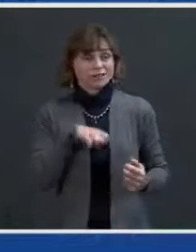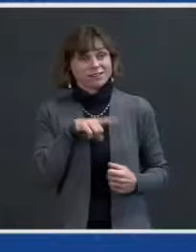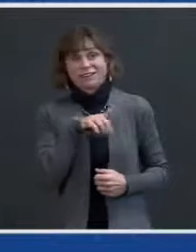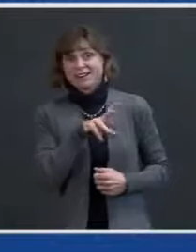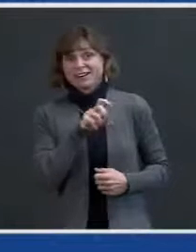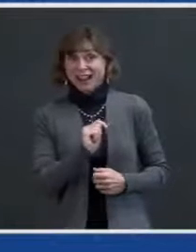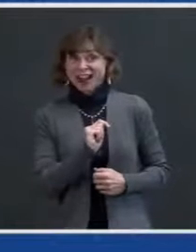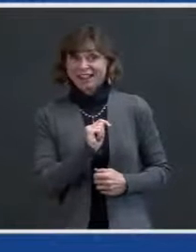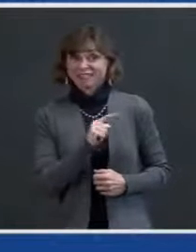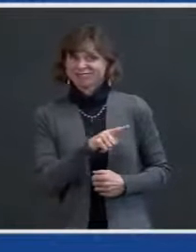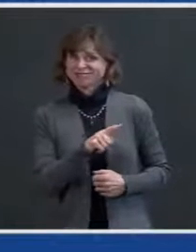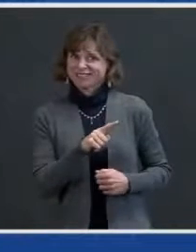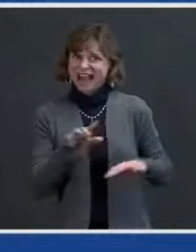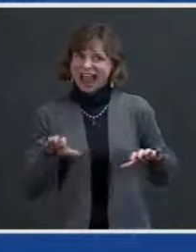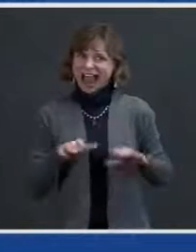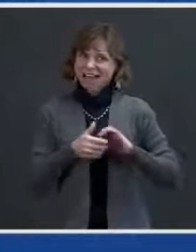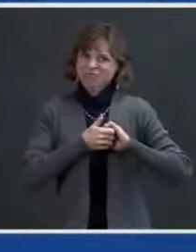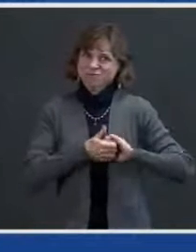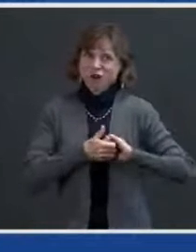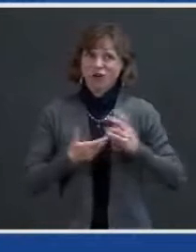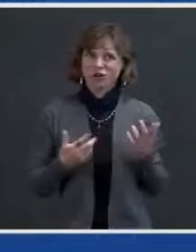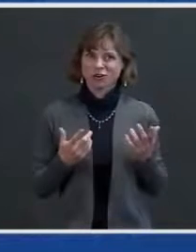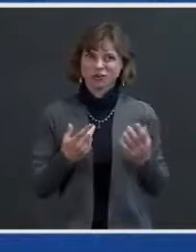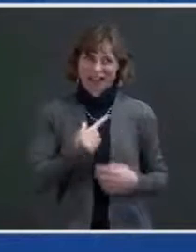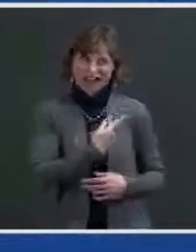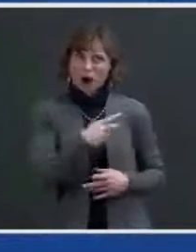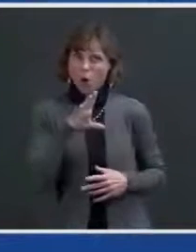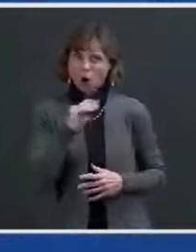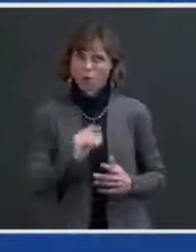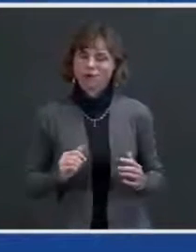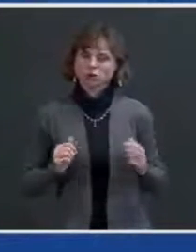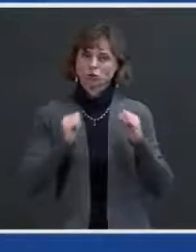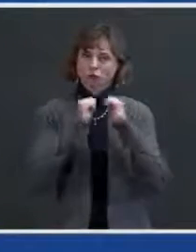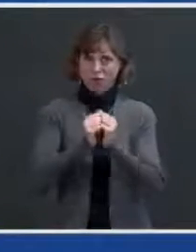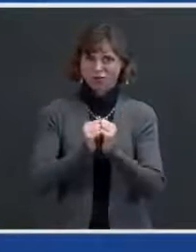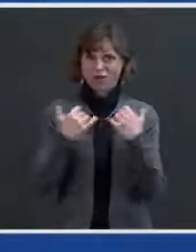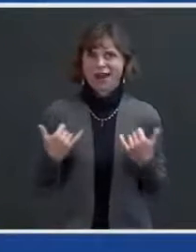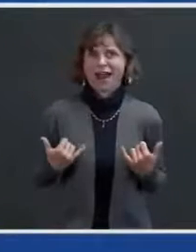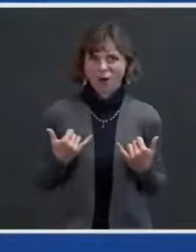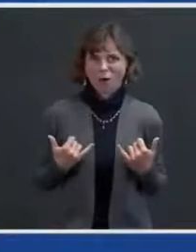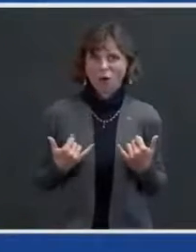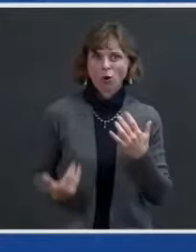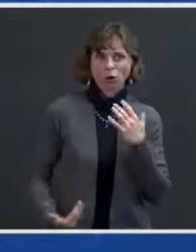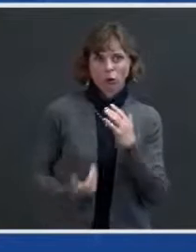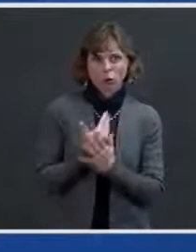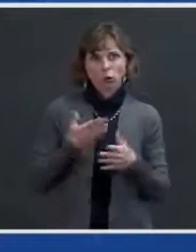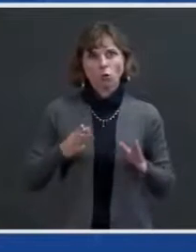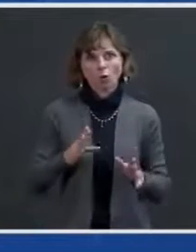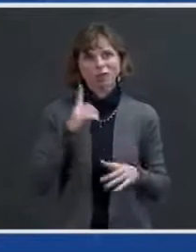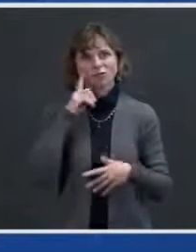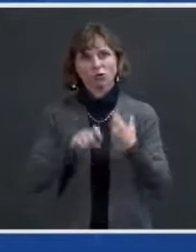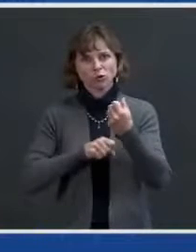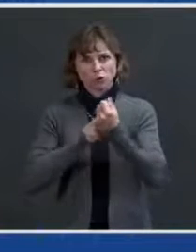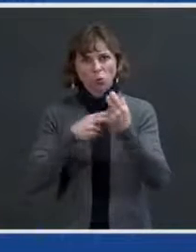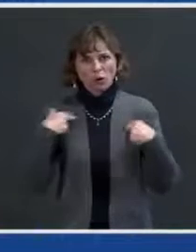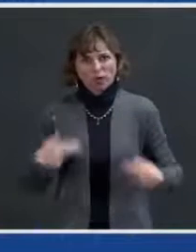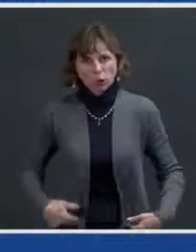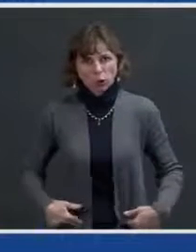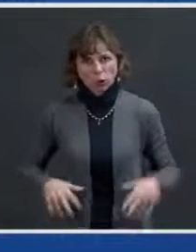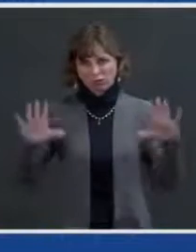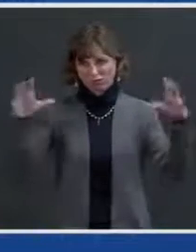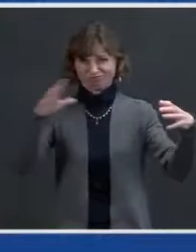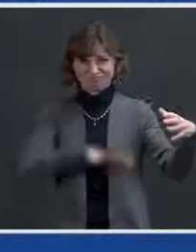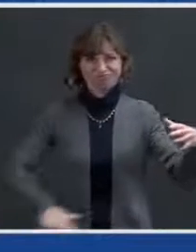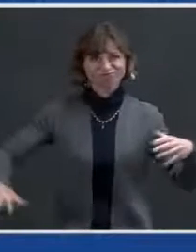partner as we bring our companies together in new ways on behalf of humanity.